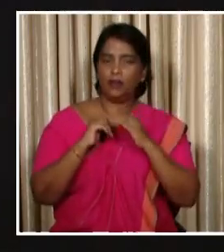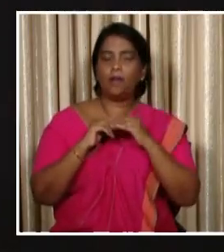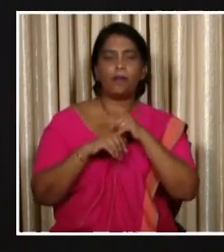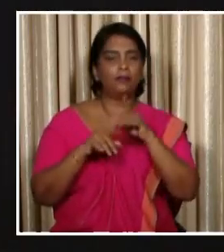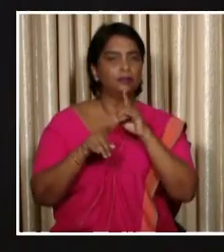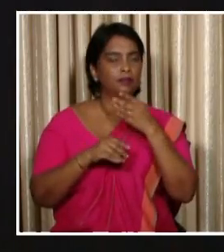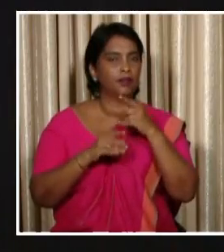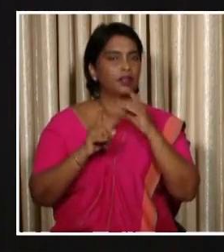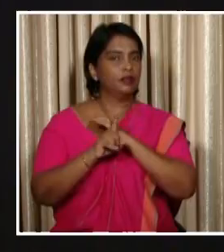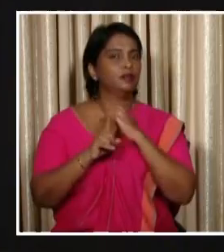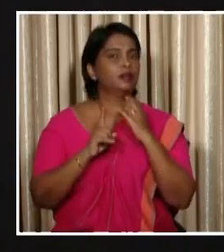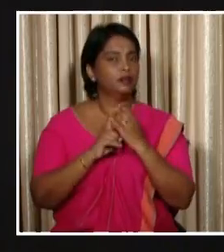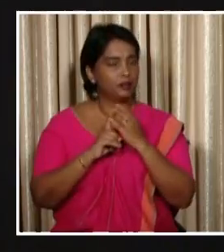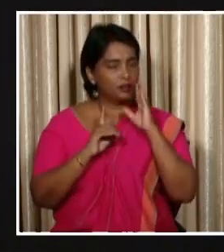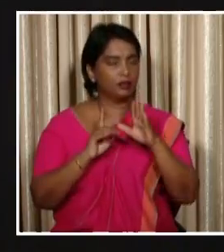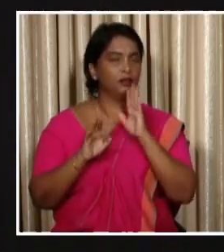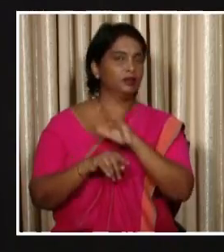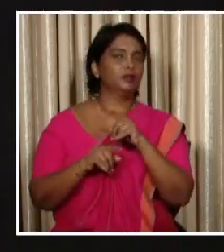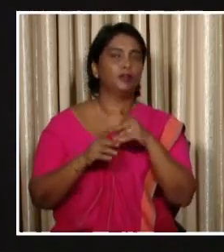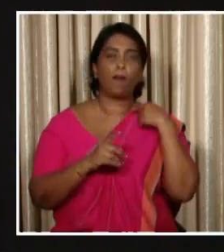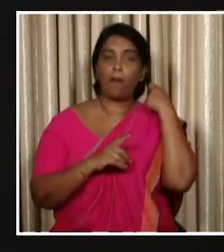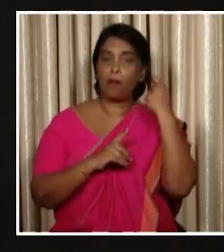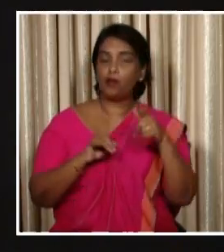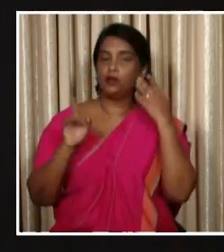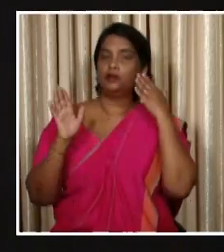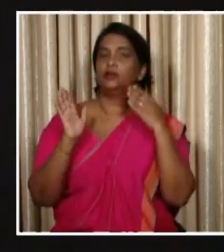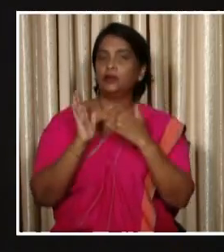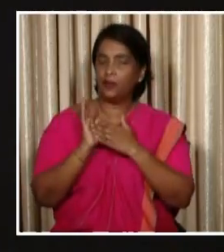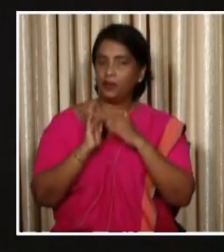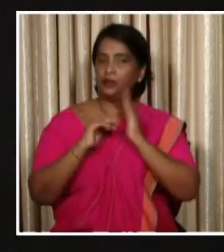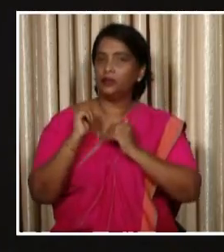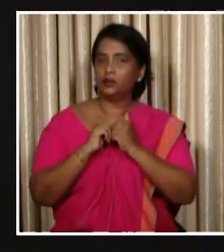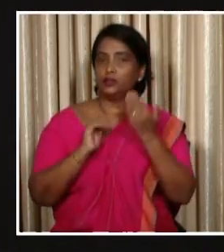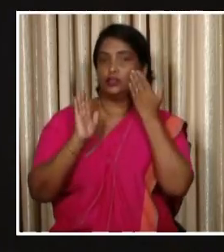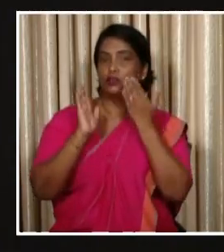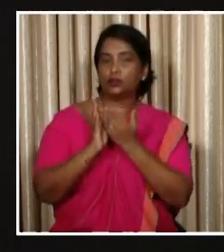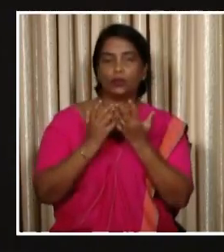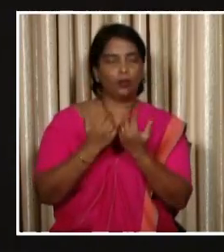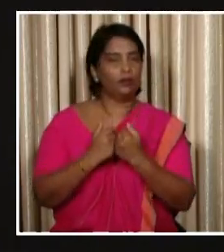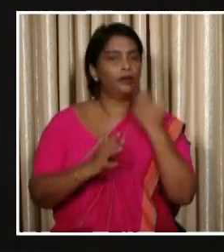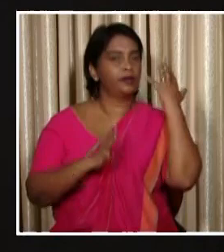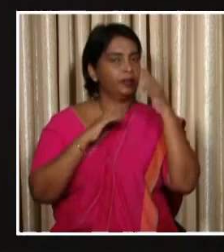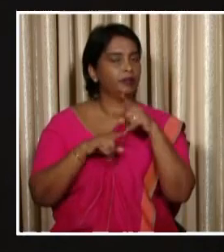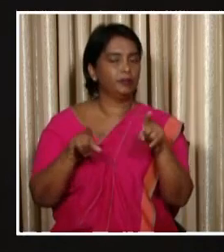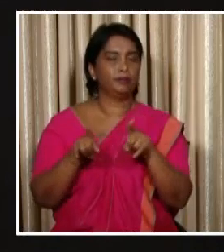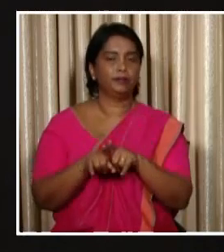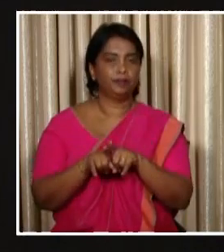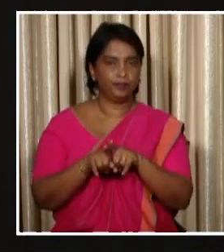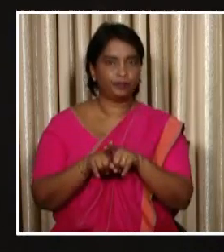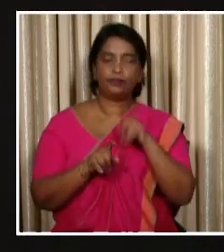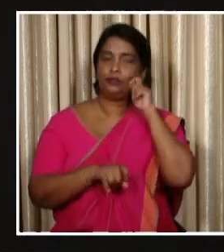we welcome people, we provide the opportunity to the global citizens to come and experience, along with the warmth,